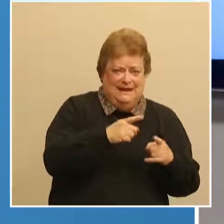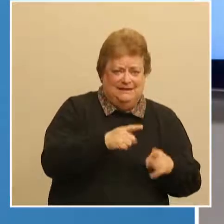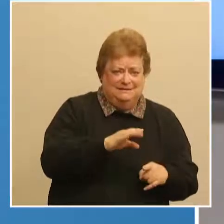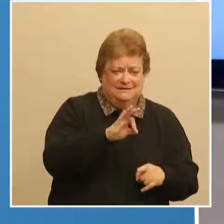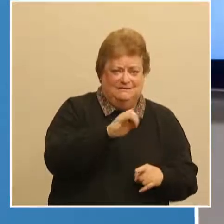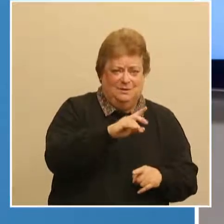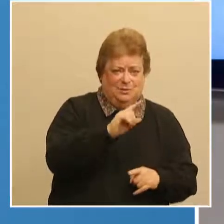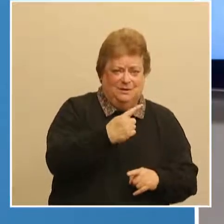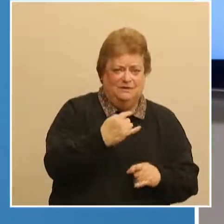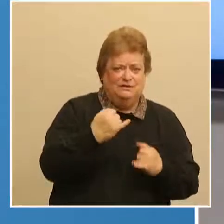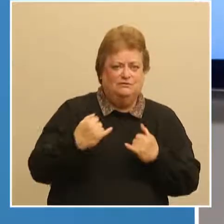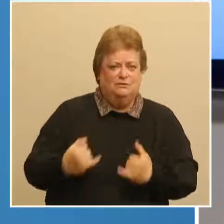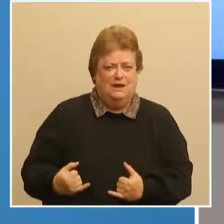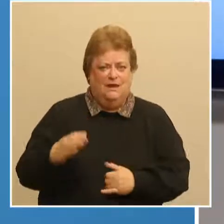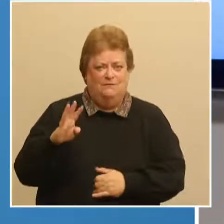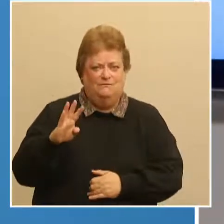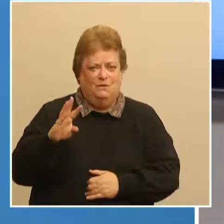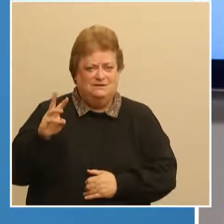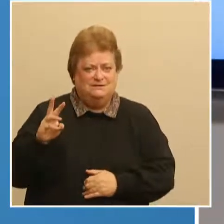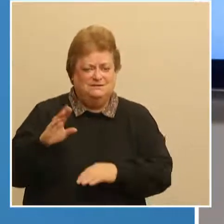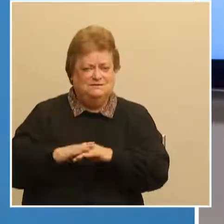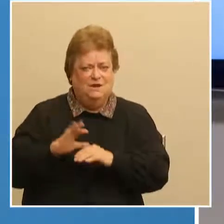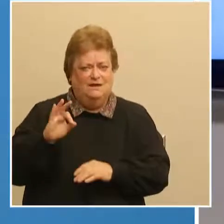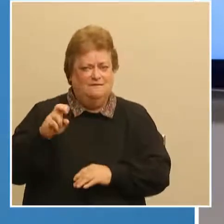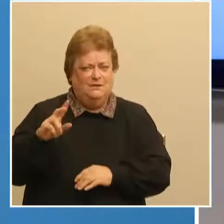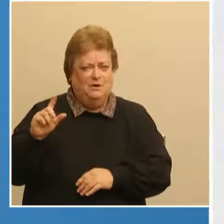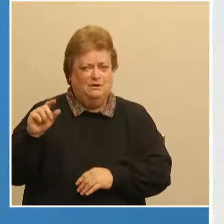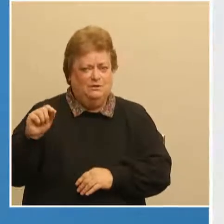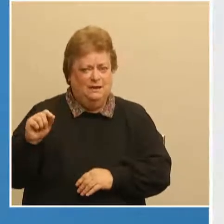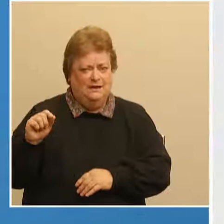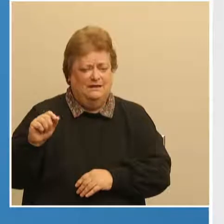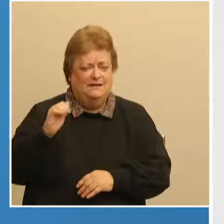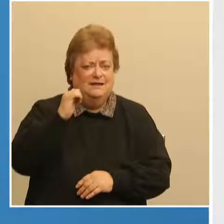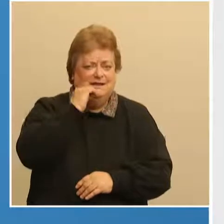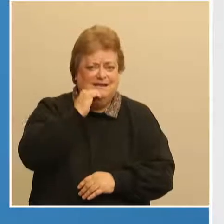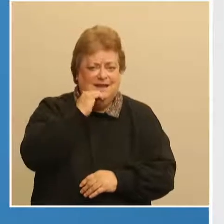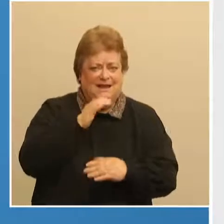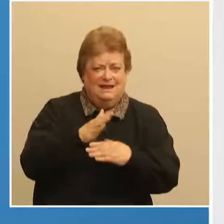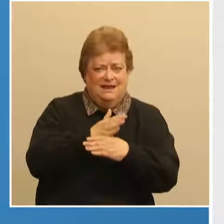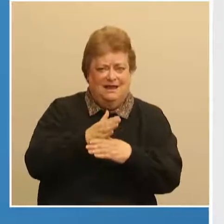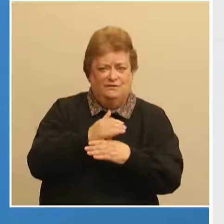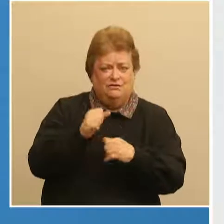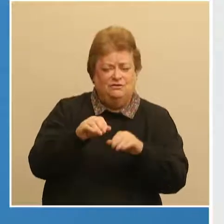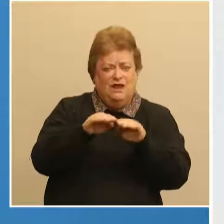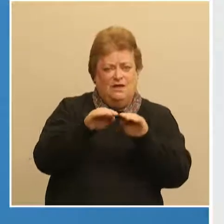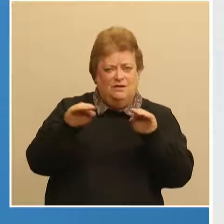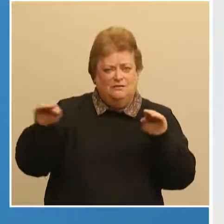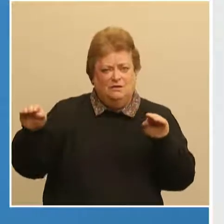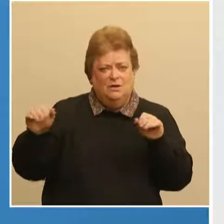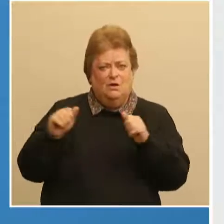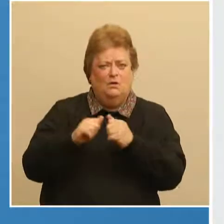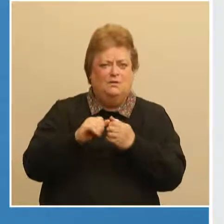1st to 46 on February 20th. The daily average has now leveled off, with cases fluctuating